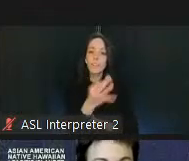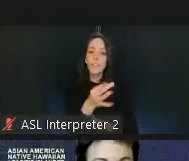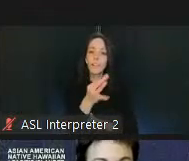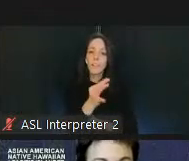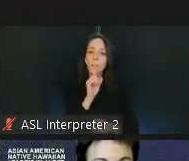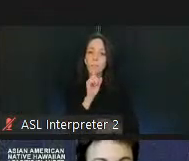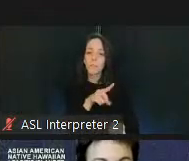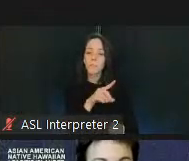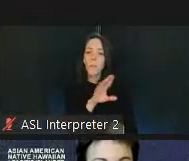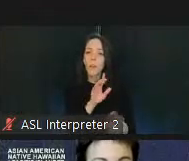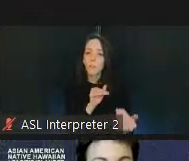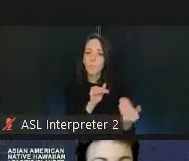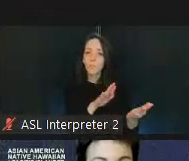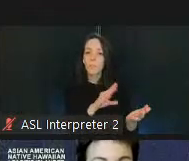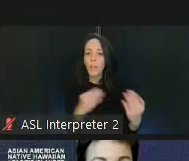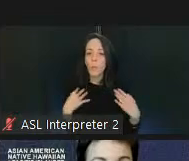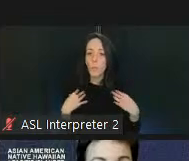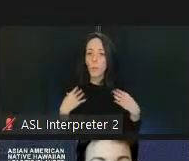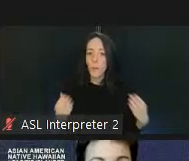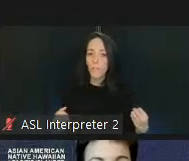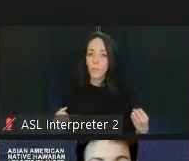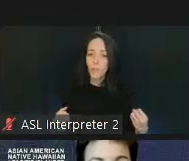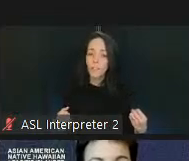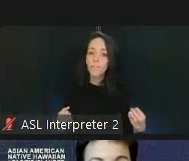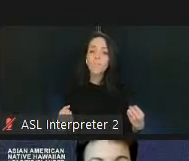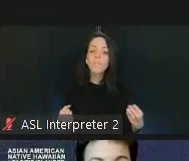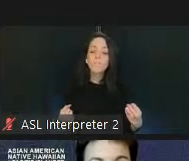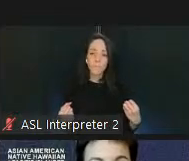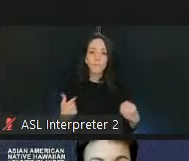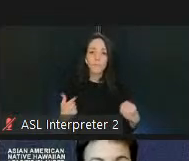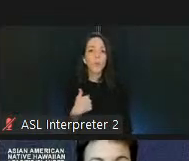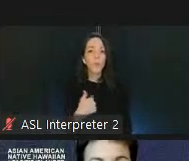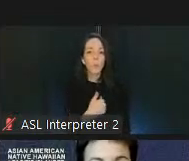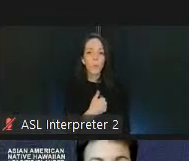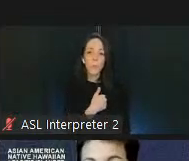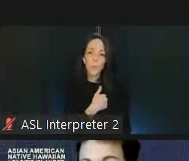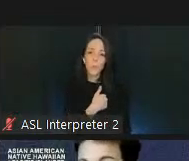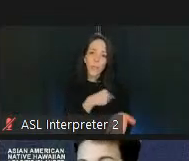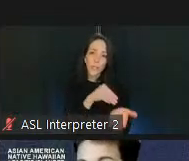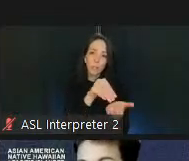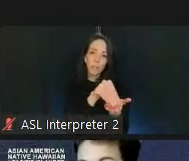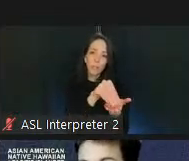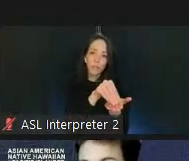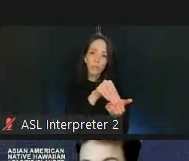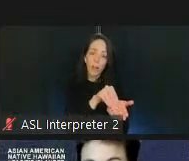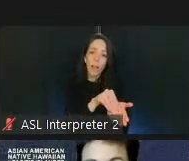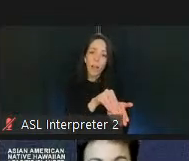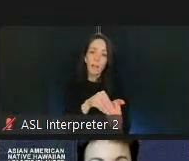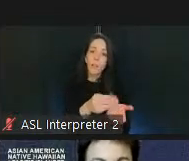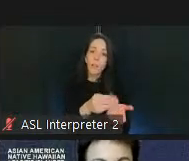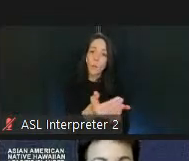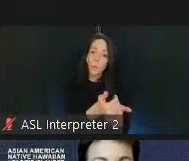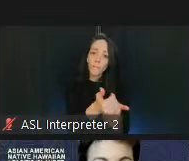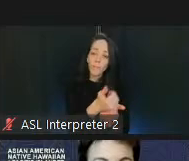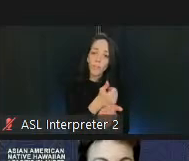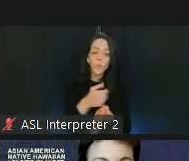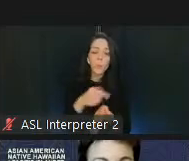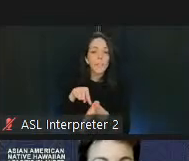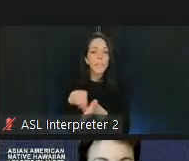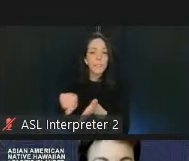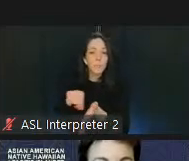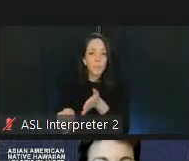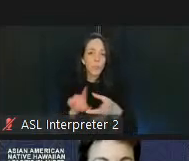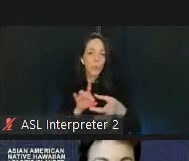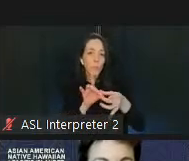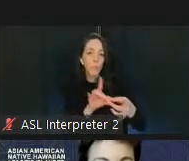recovery, which is where the organization tracks revenue and expenditures associated with the